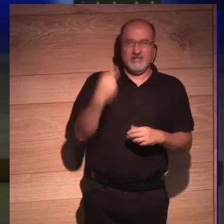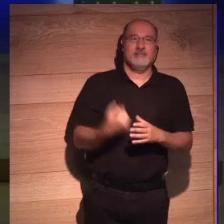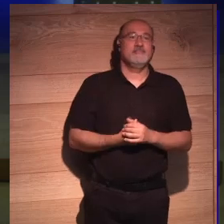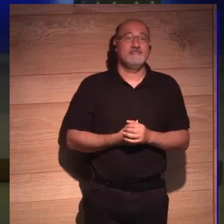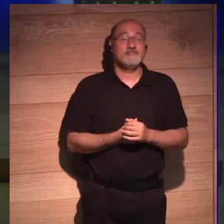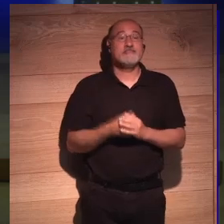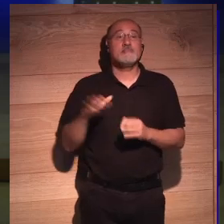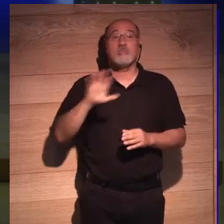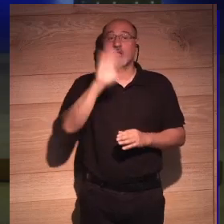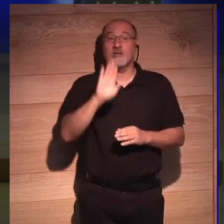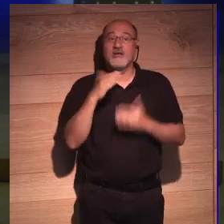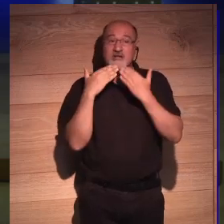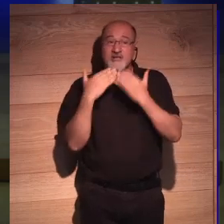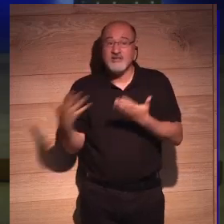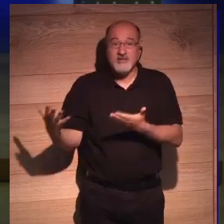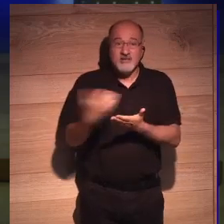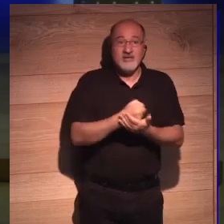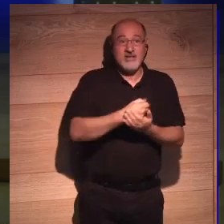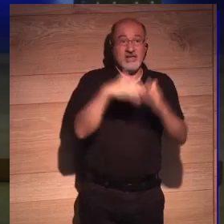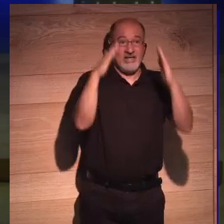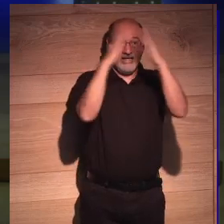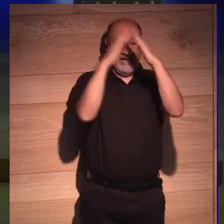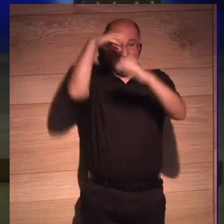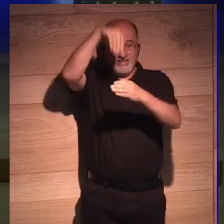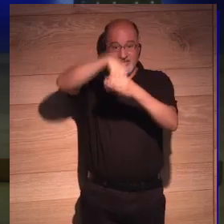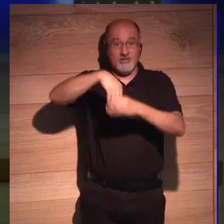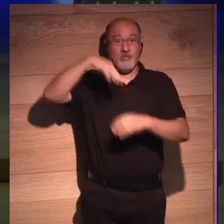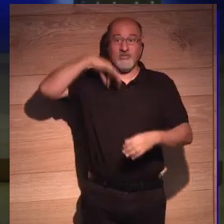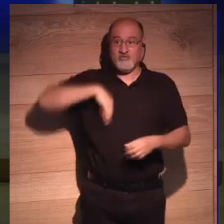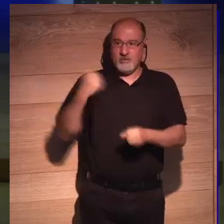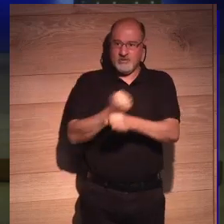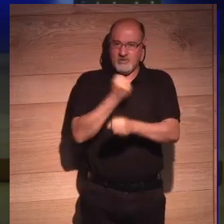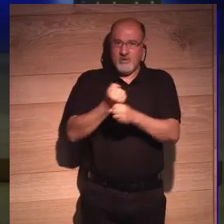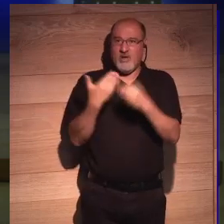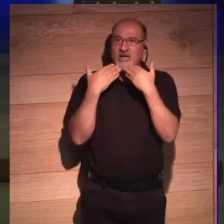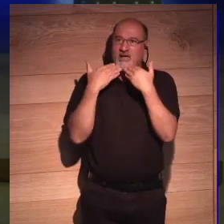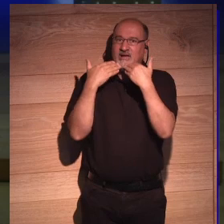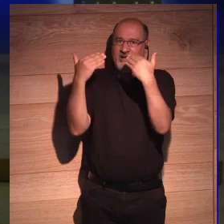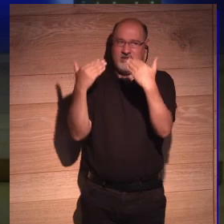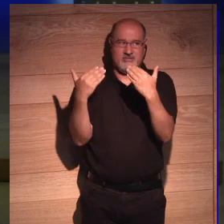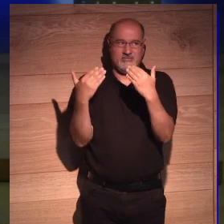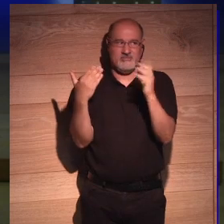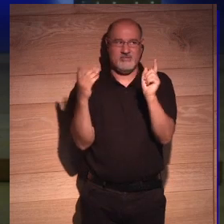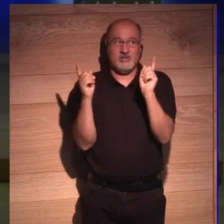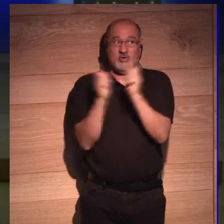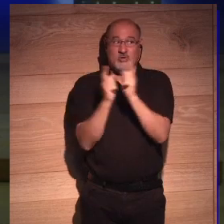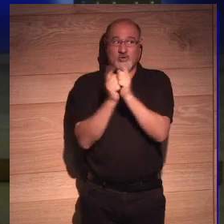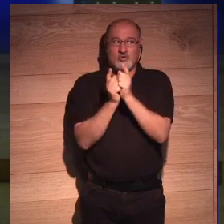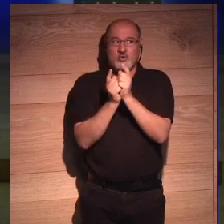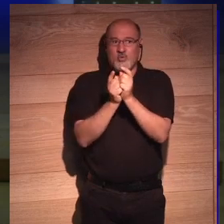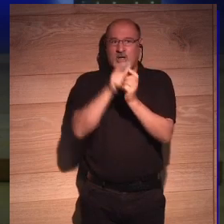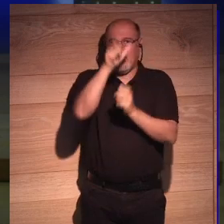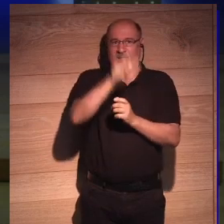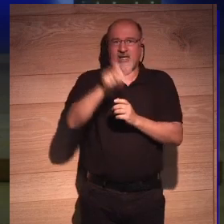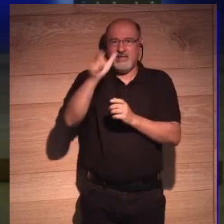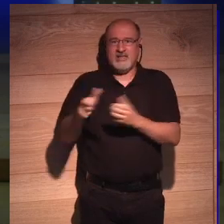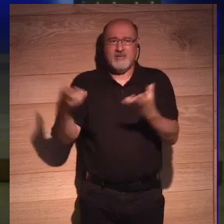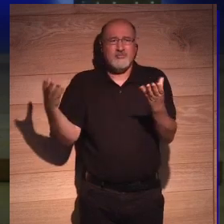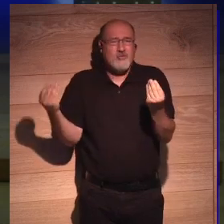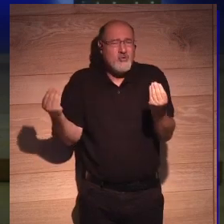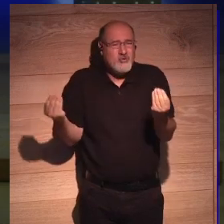less. And of course, I would like to thank the people from the house. If you allow me, we'll just be half a minute, because it's